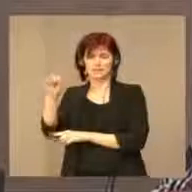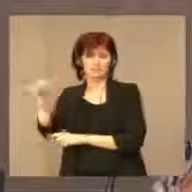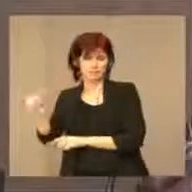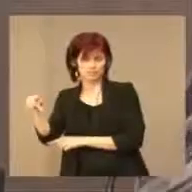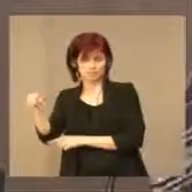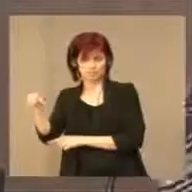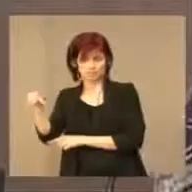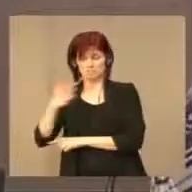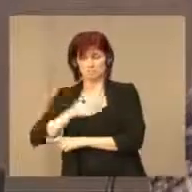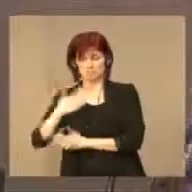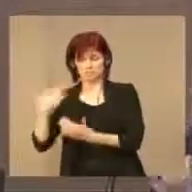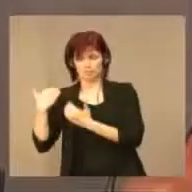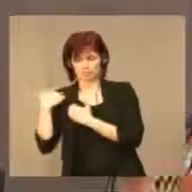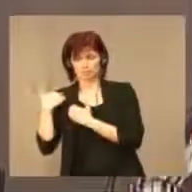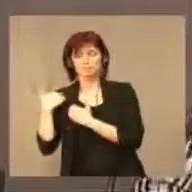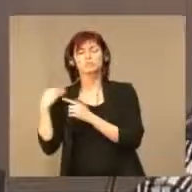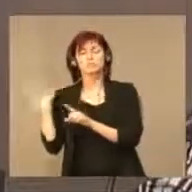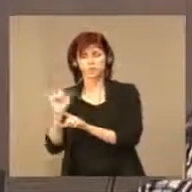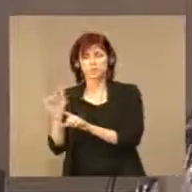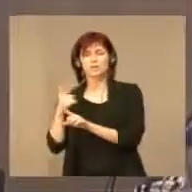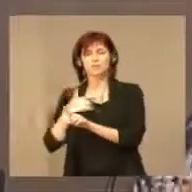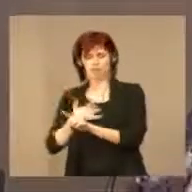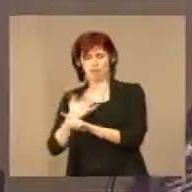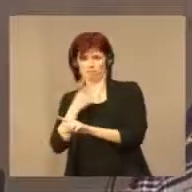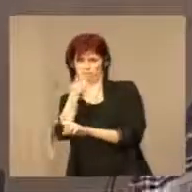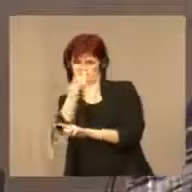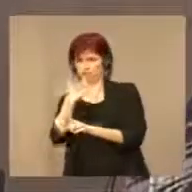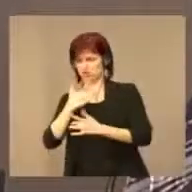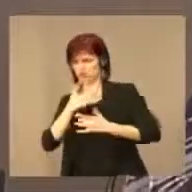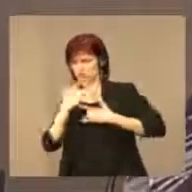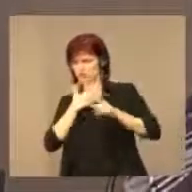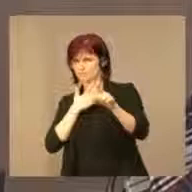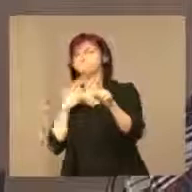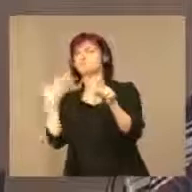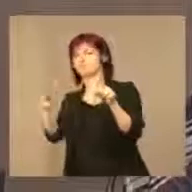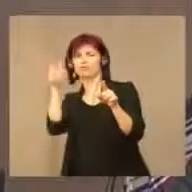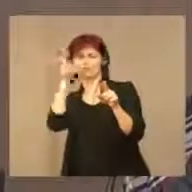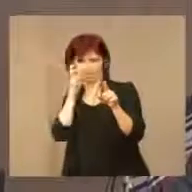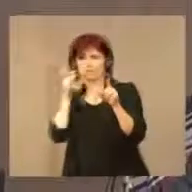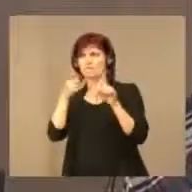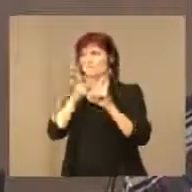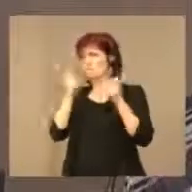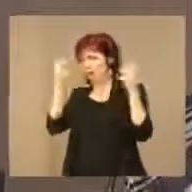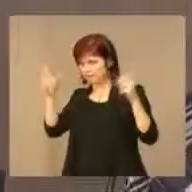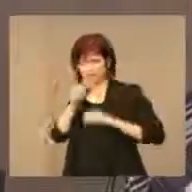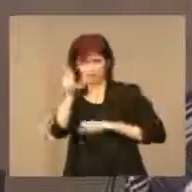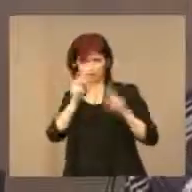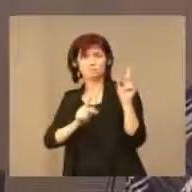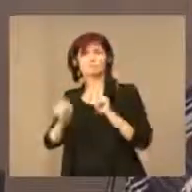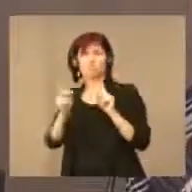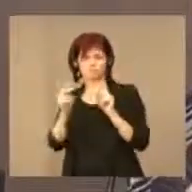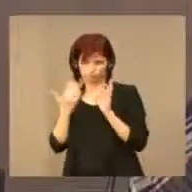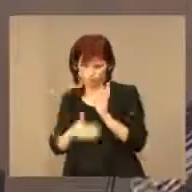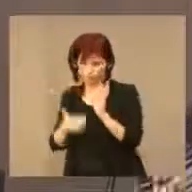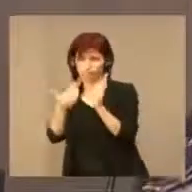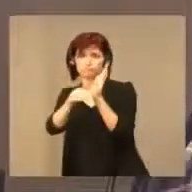That is a concern, and I would argue a complaint that we hear about often. We are in regular communication with